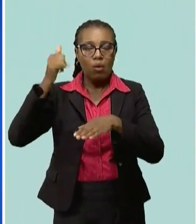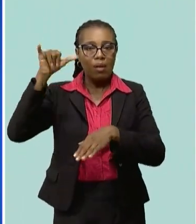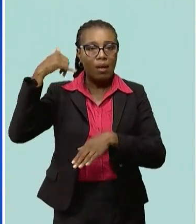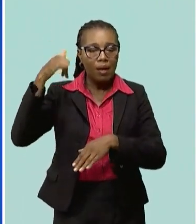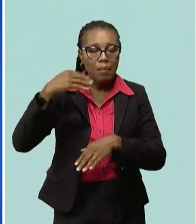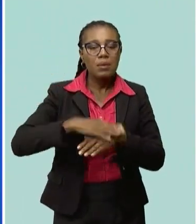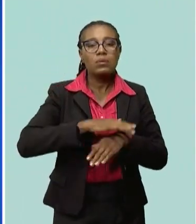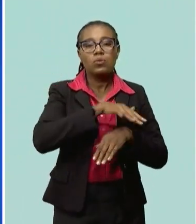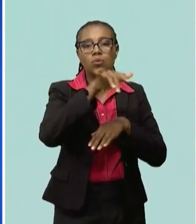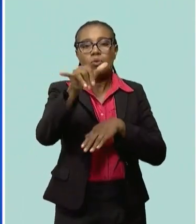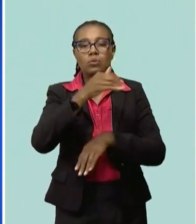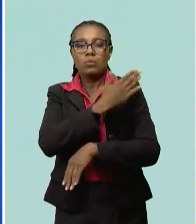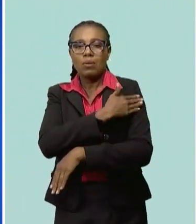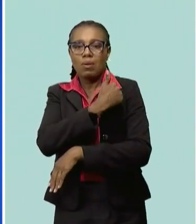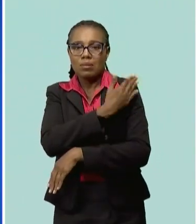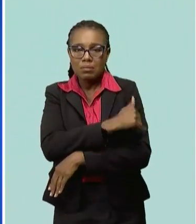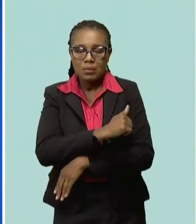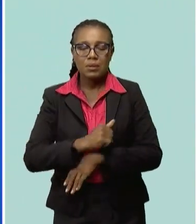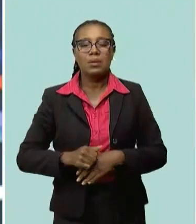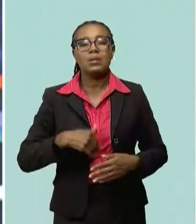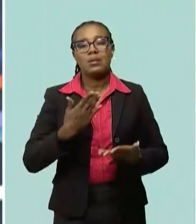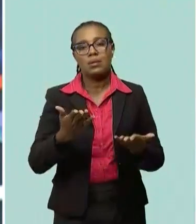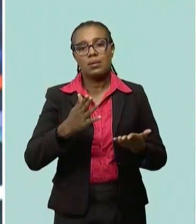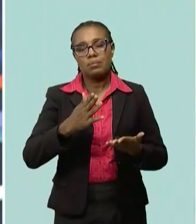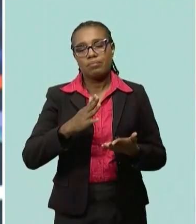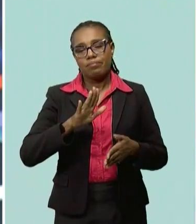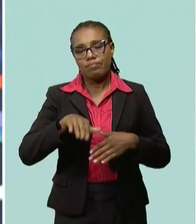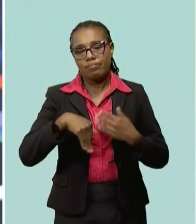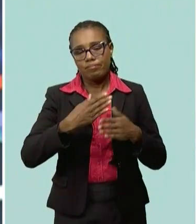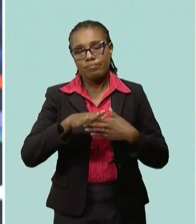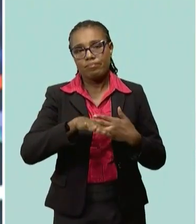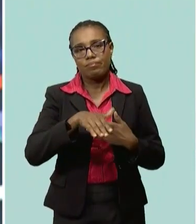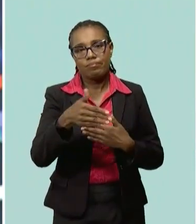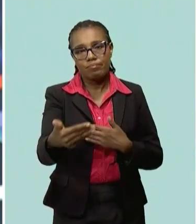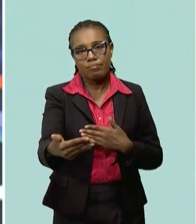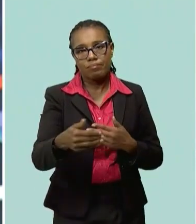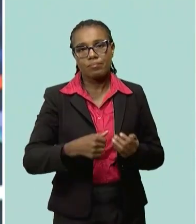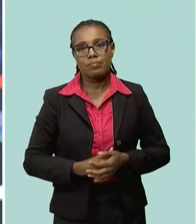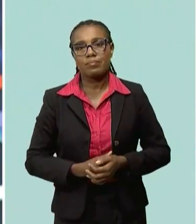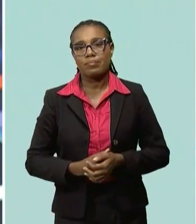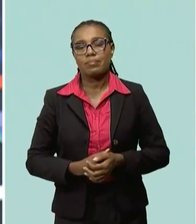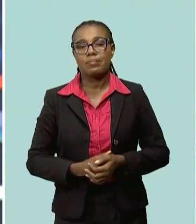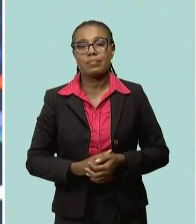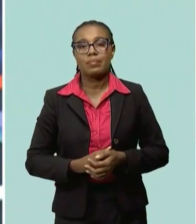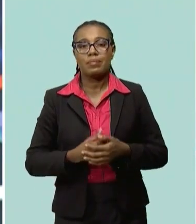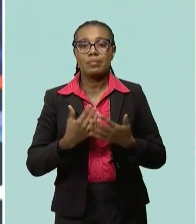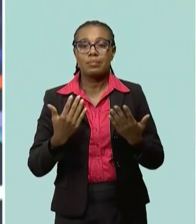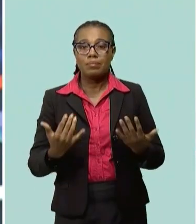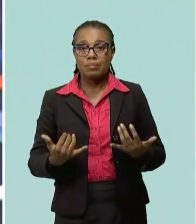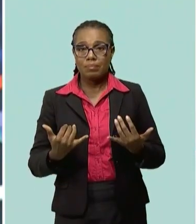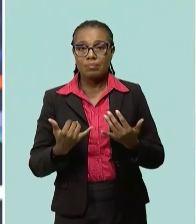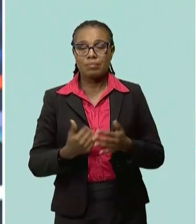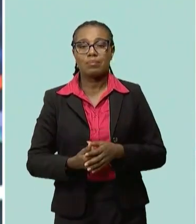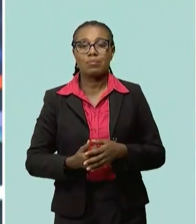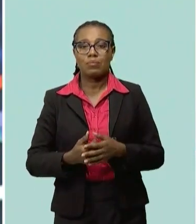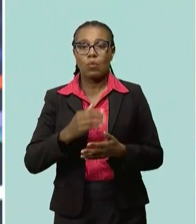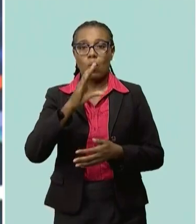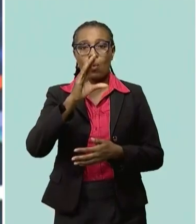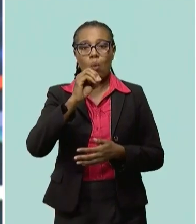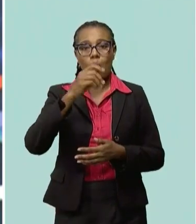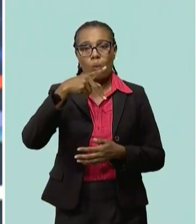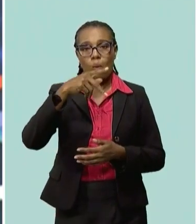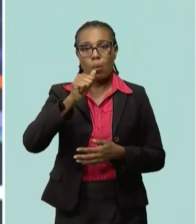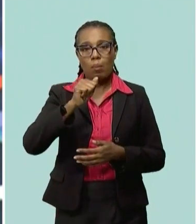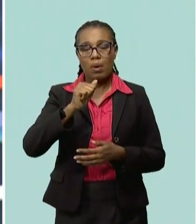while receiving medical treatment. We'll take a break here, but coming up, passengers who traveled on a Copa